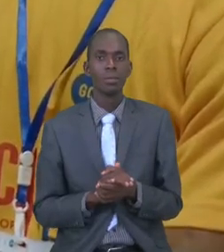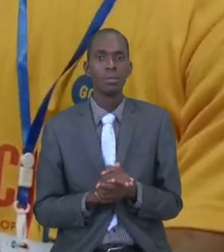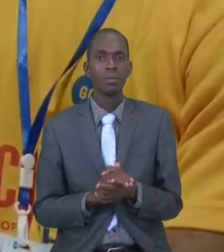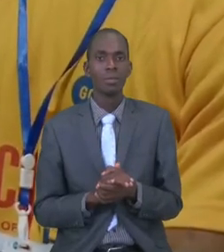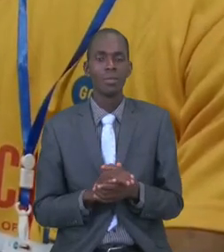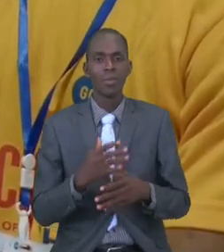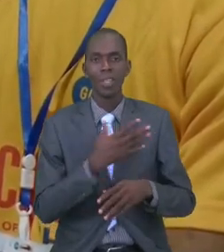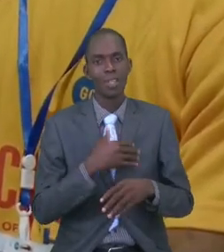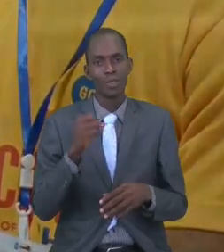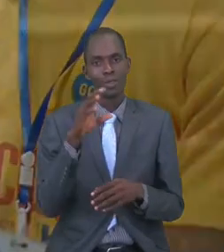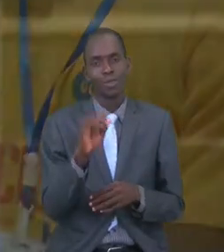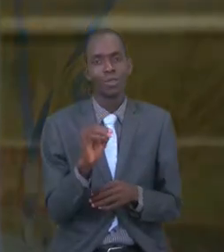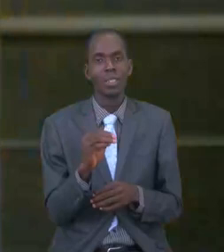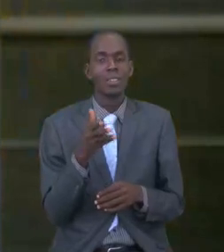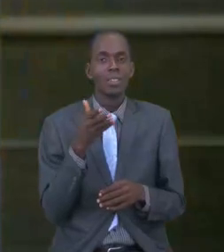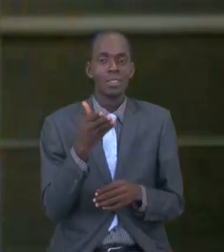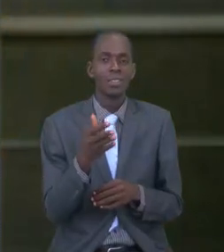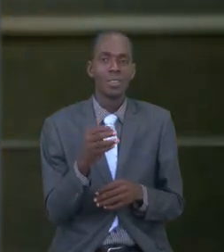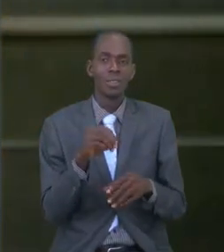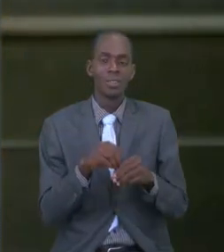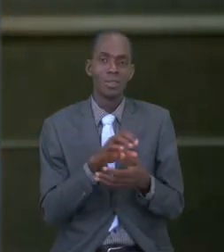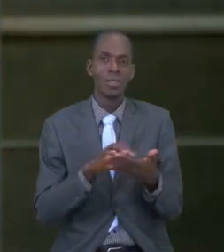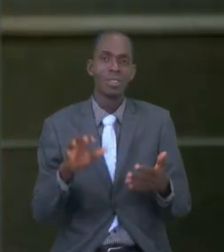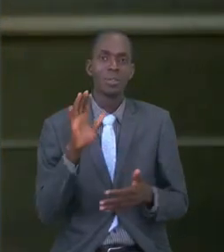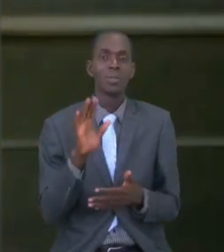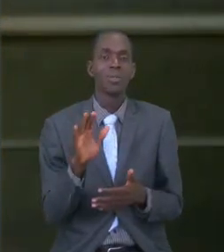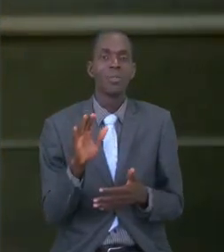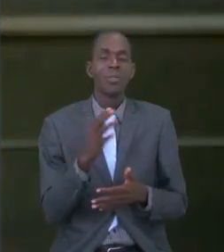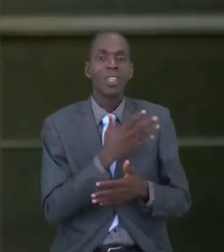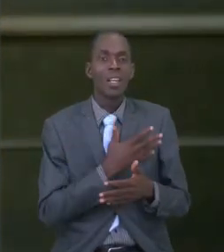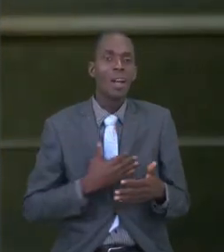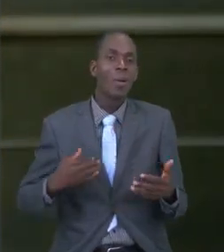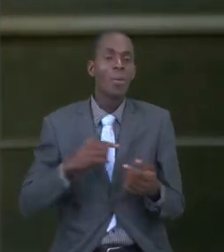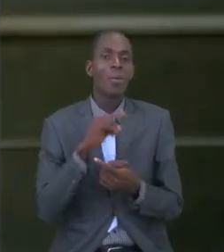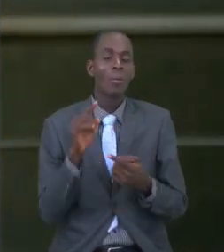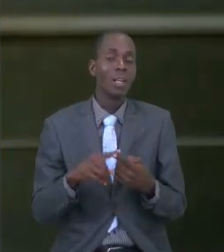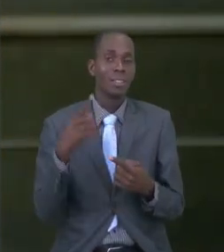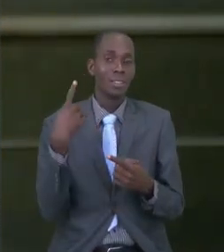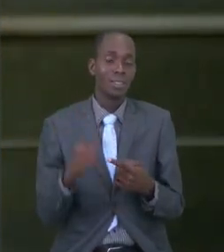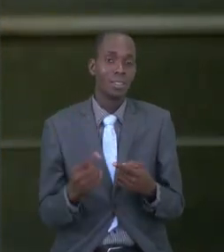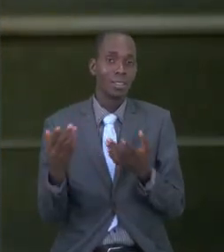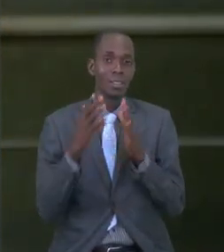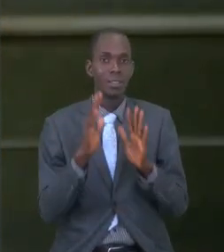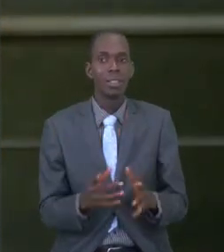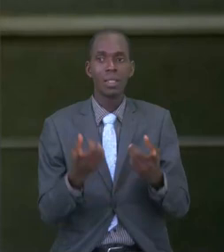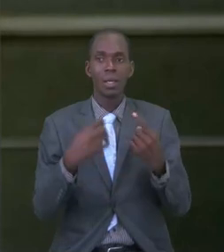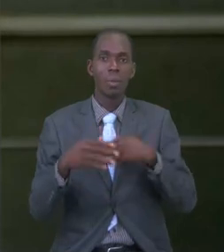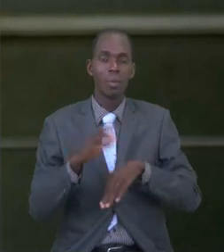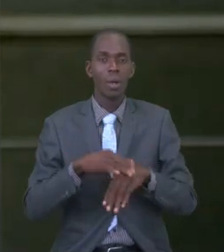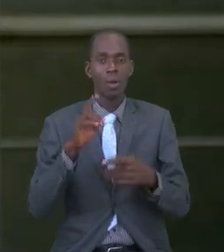And so, look at verse 5. And when the messengers turned back unto